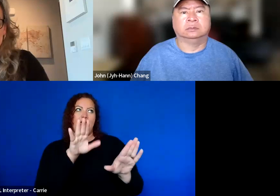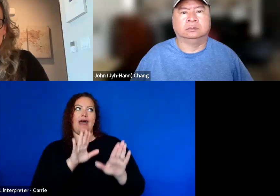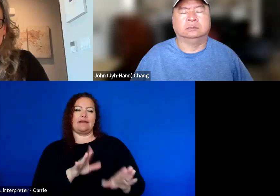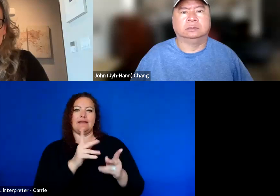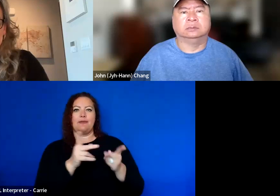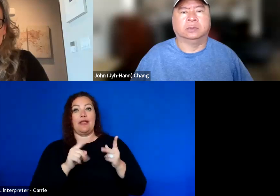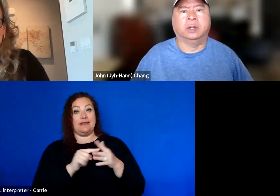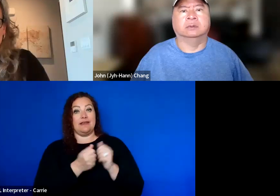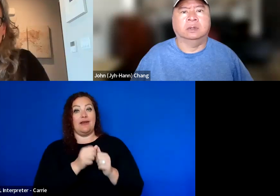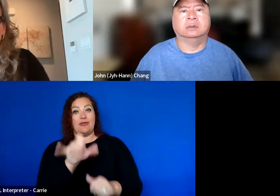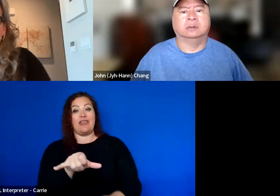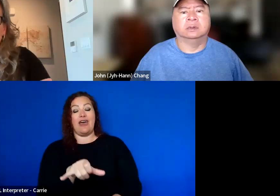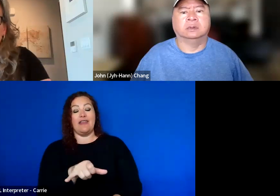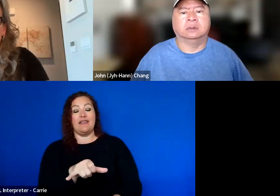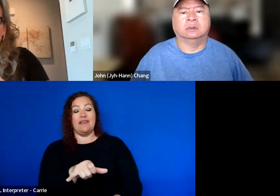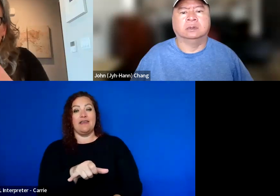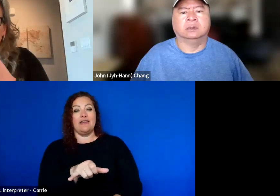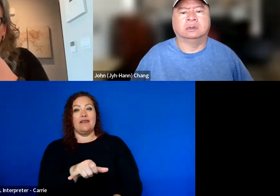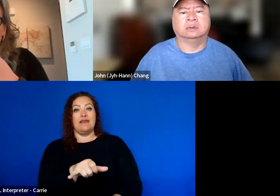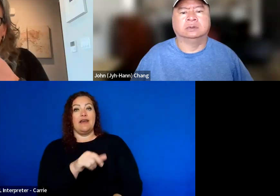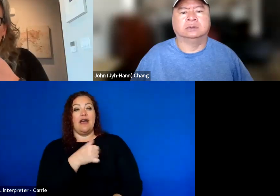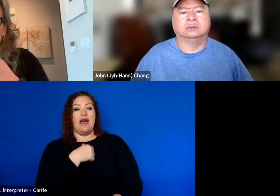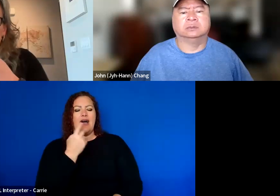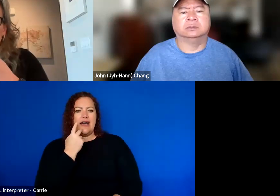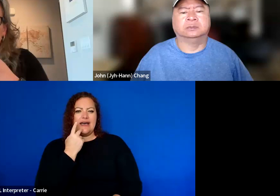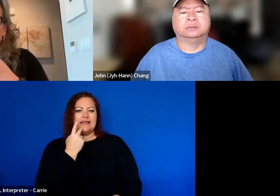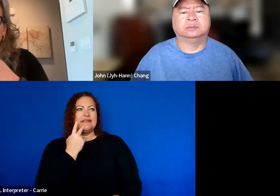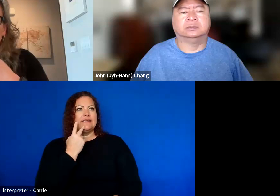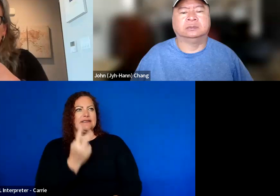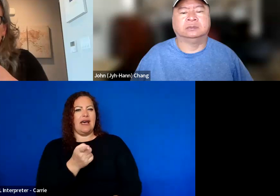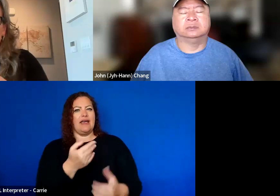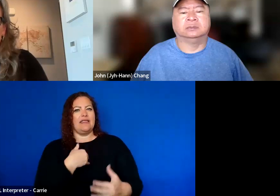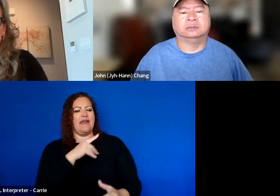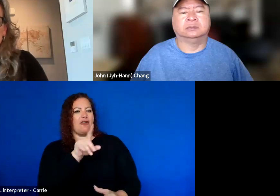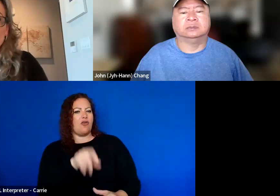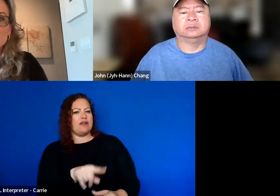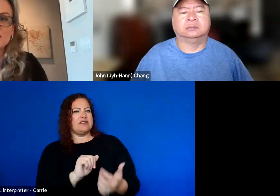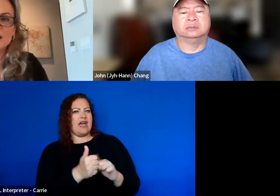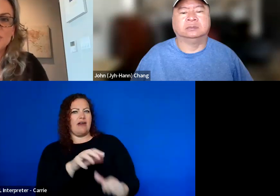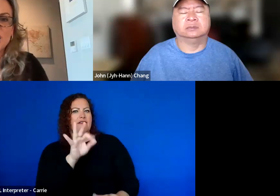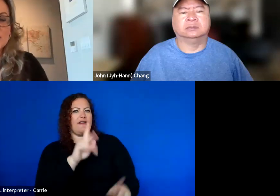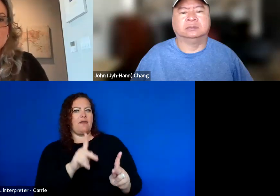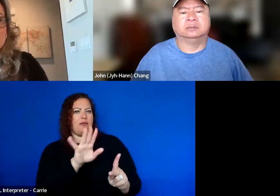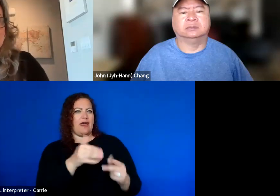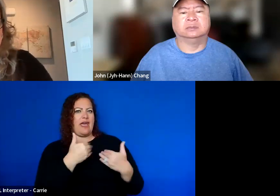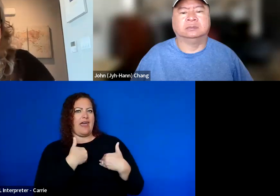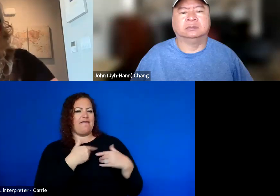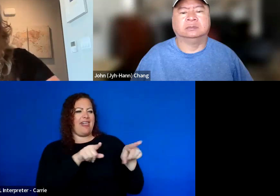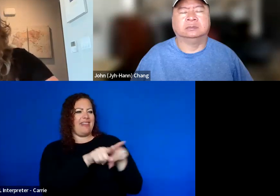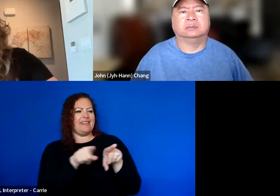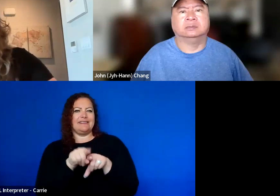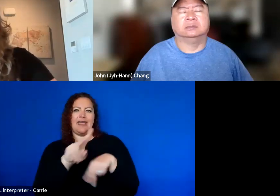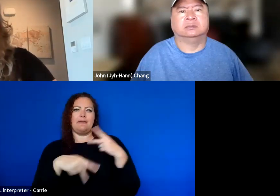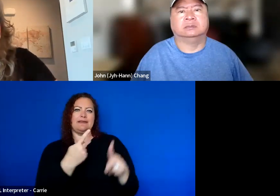to start. Right. I saw that there was a question about how do we find people who have the same kind of spinal